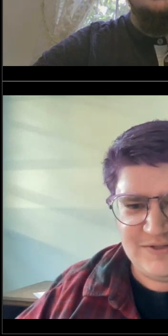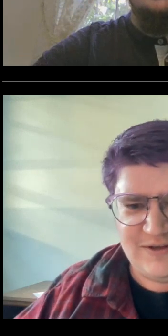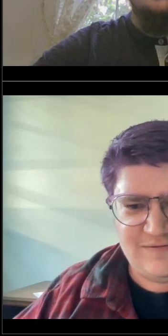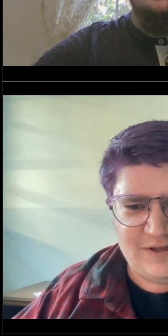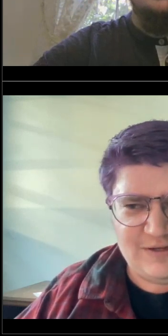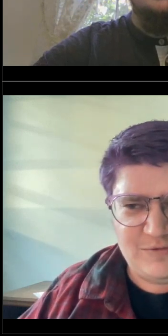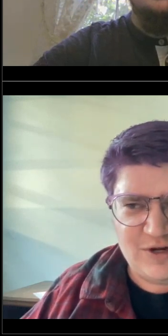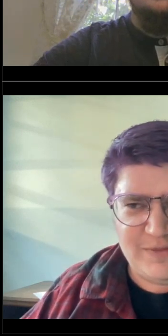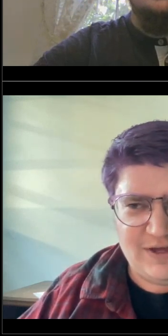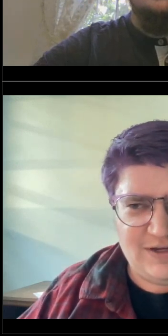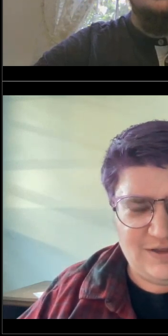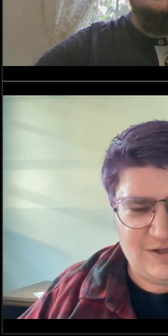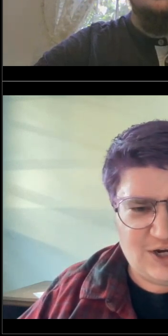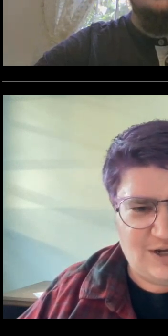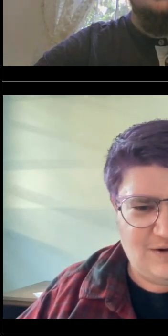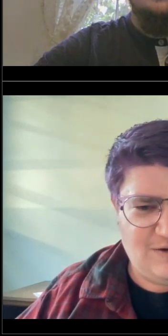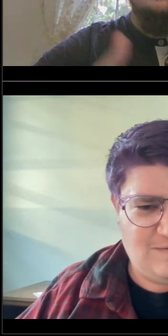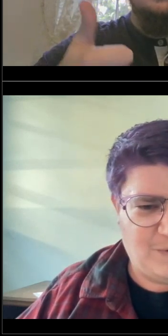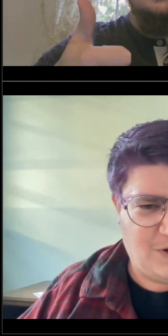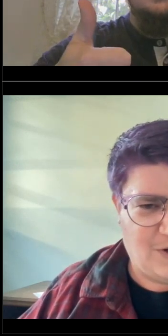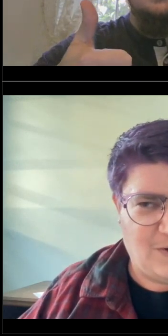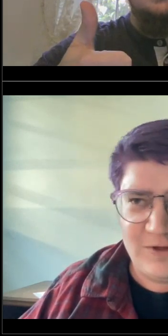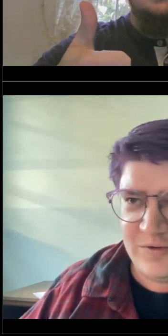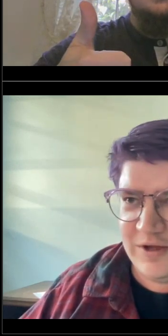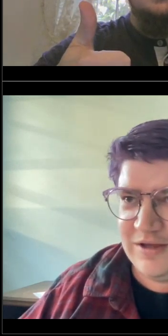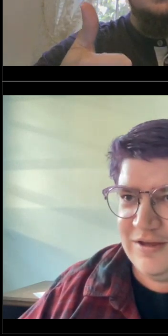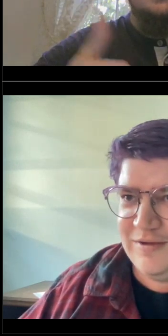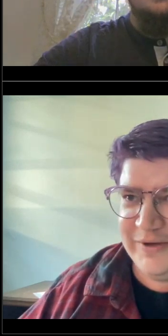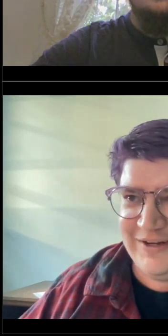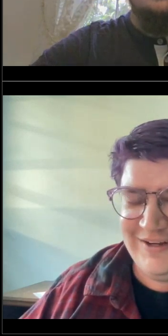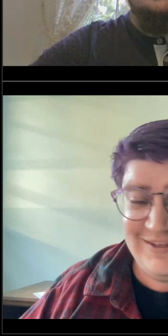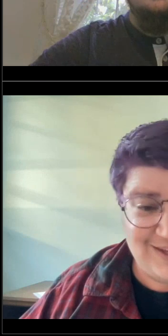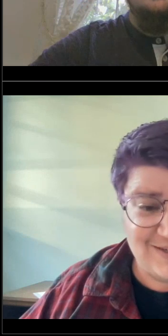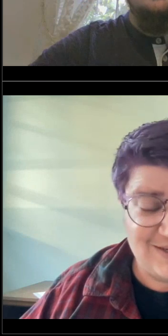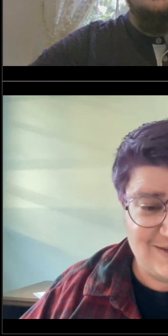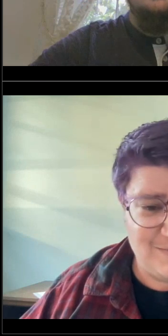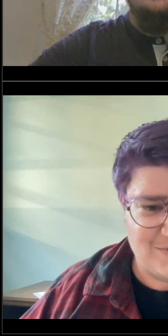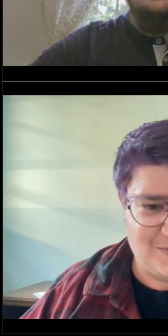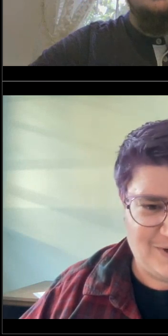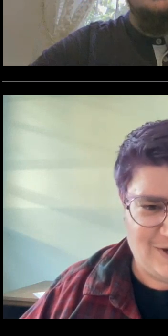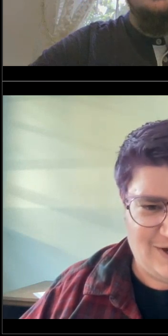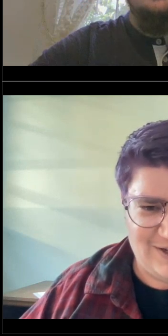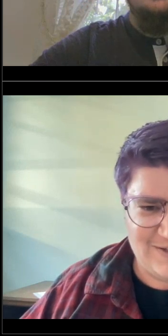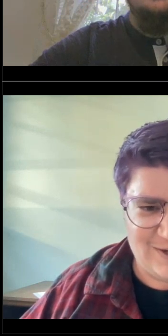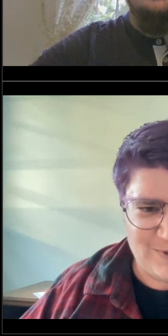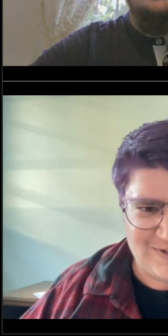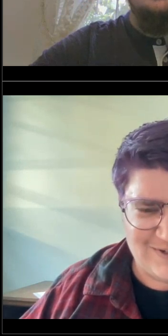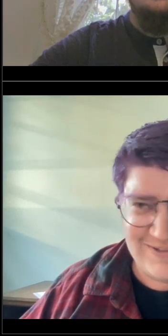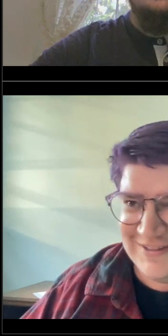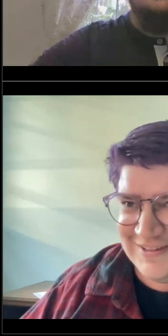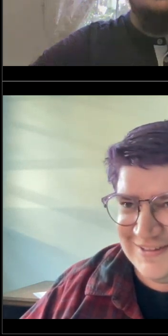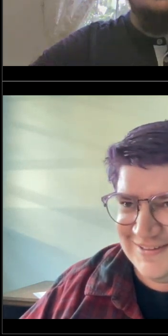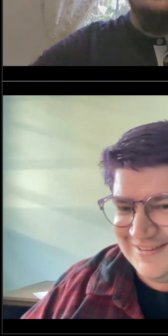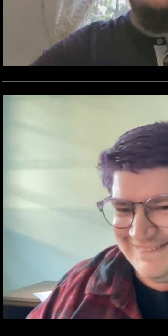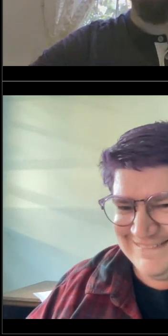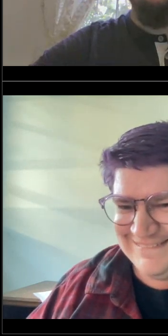the OSF link and drop that in the chat for y'all real quick. But yes, something's going on, and it's